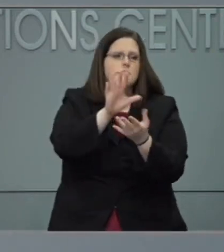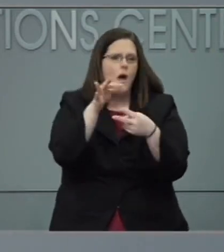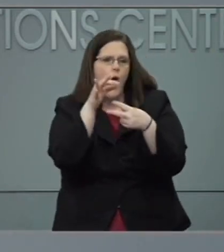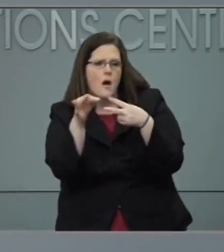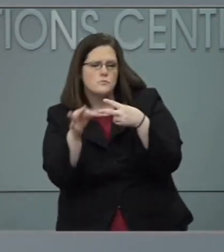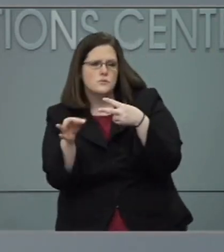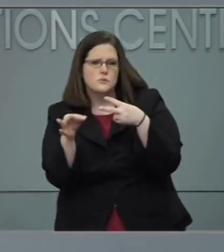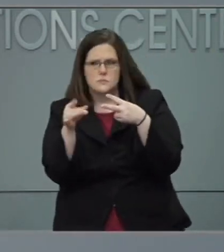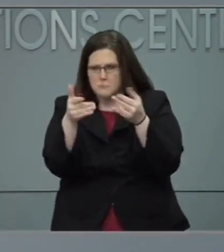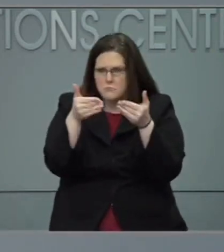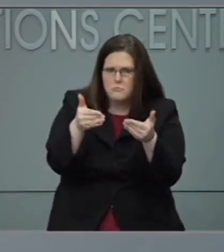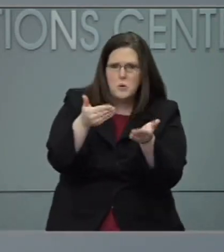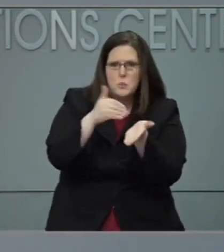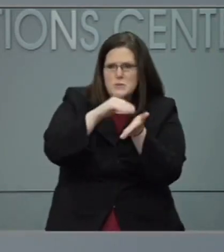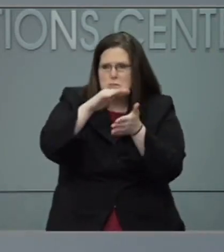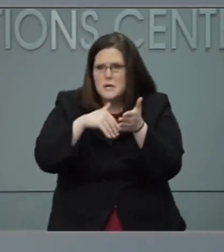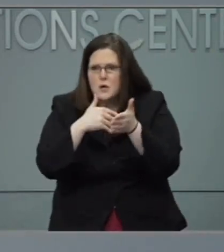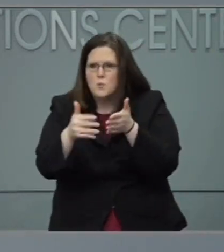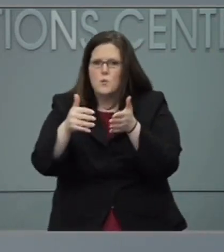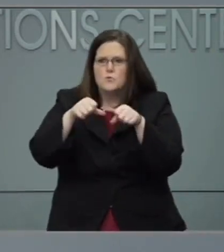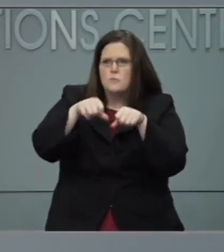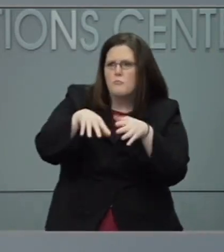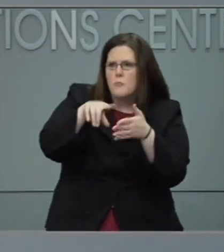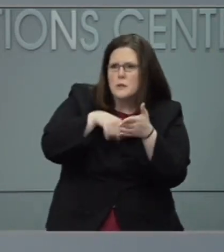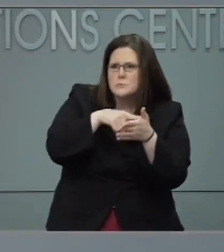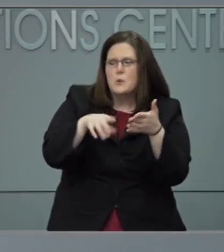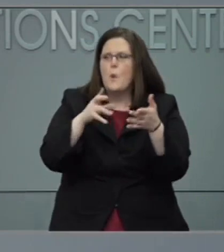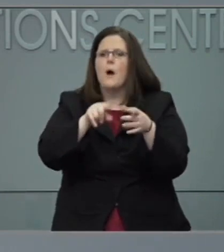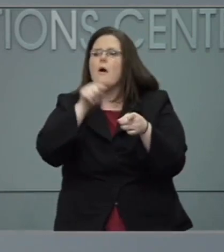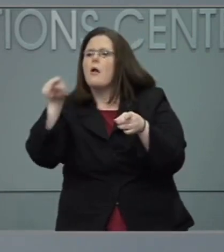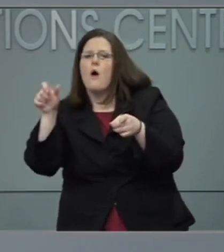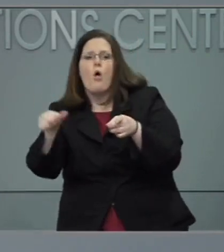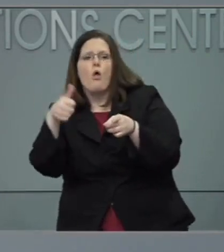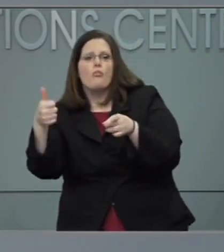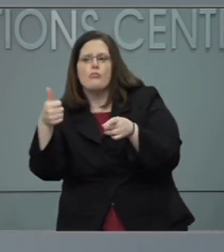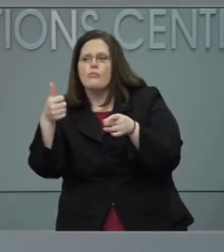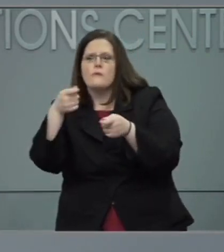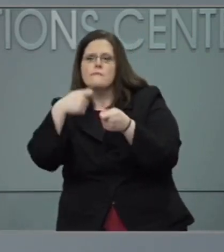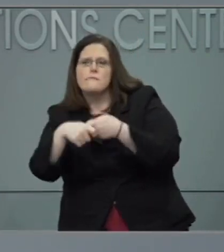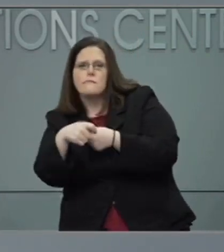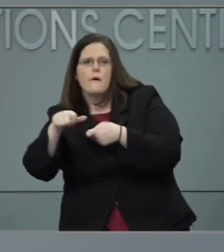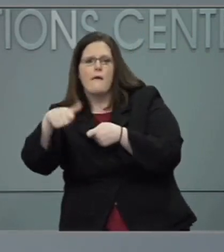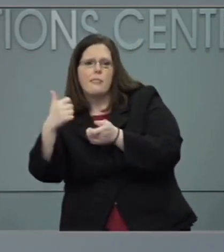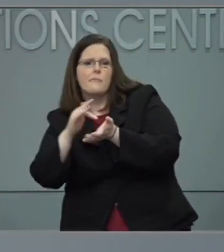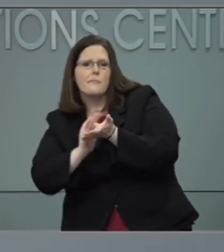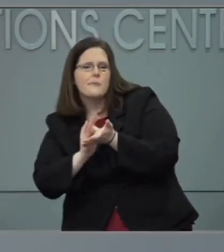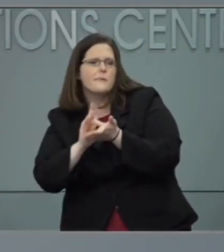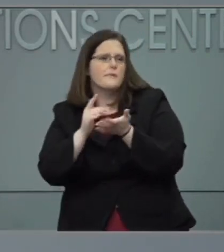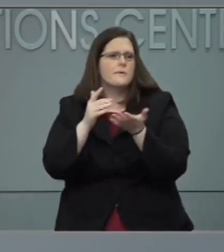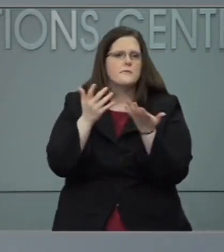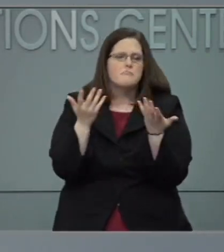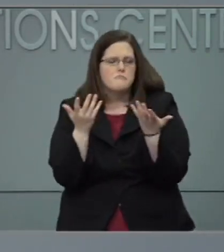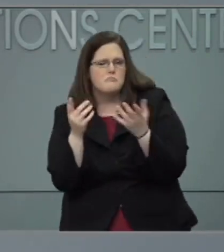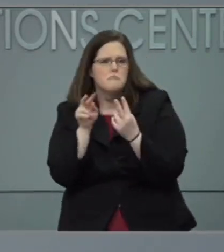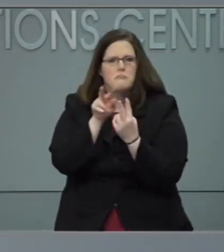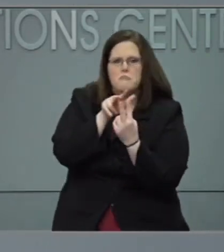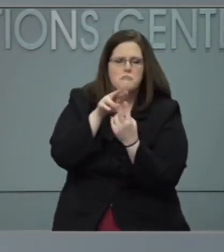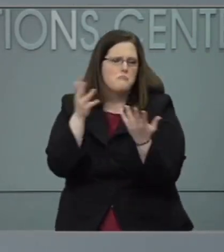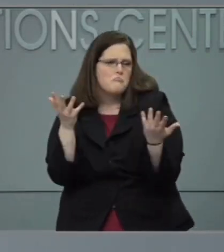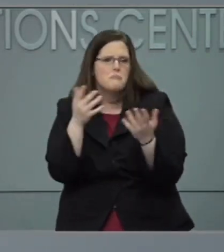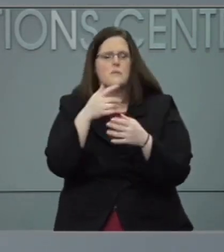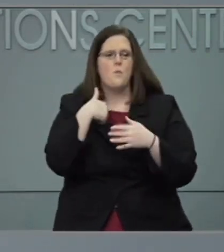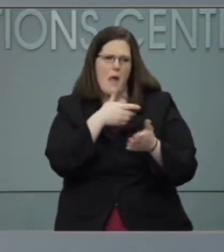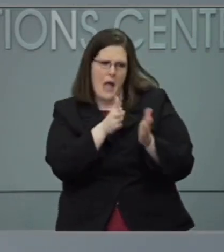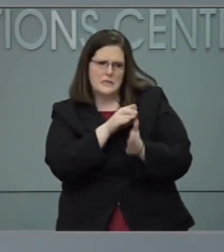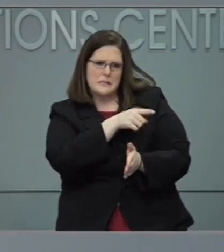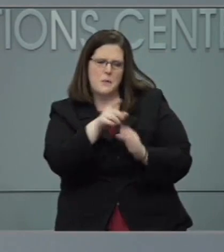options are, if that is to reschedule if they choose to do so, or come in to receive another vaccine. But we